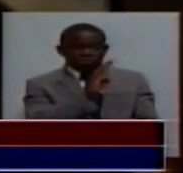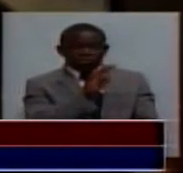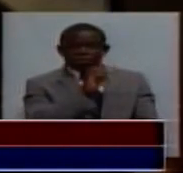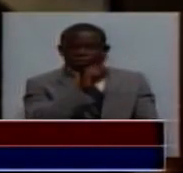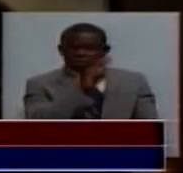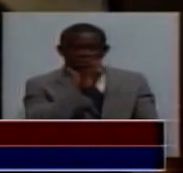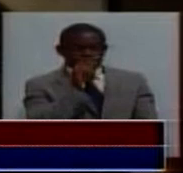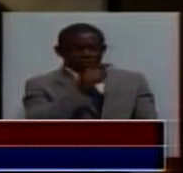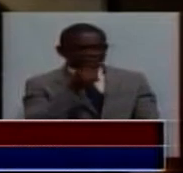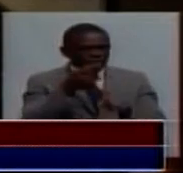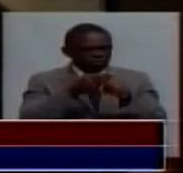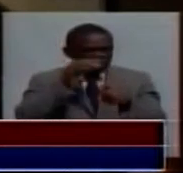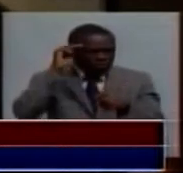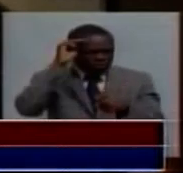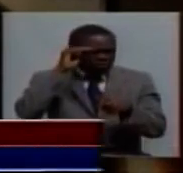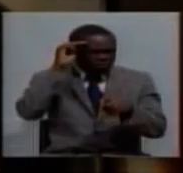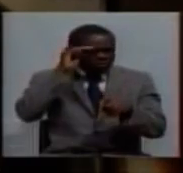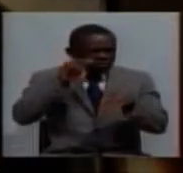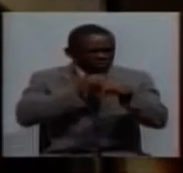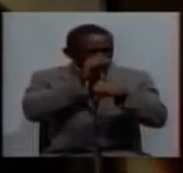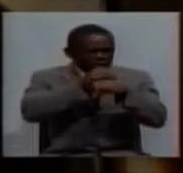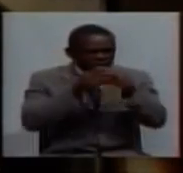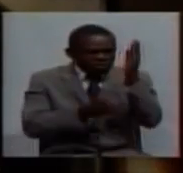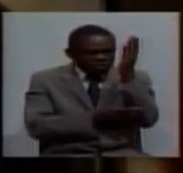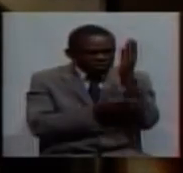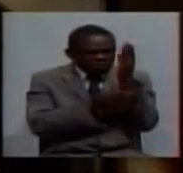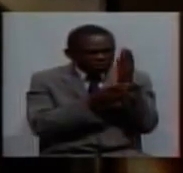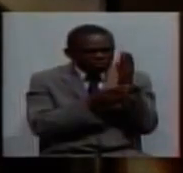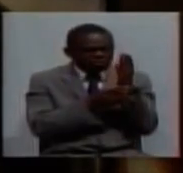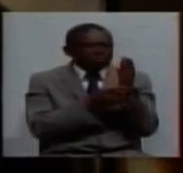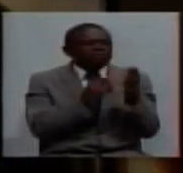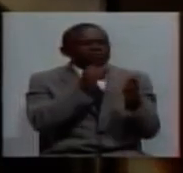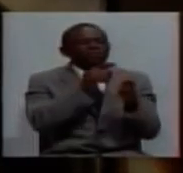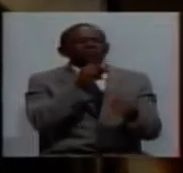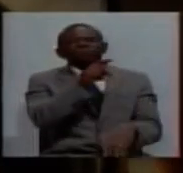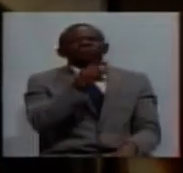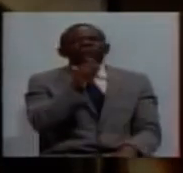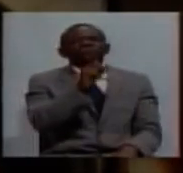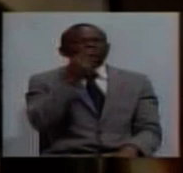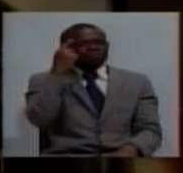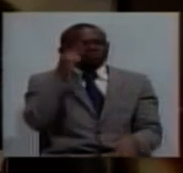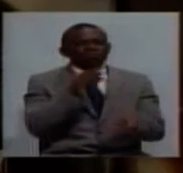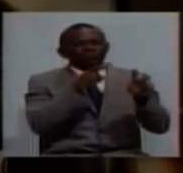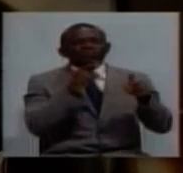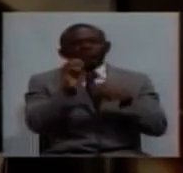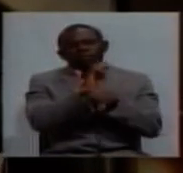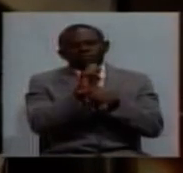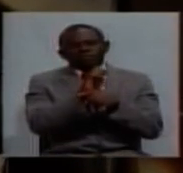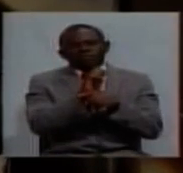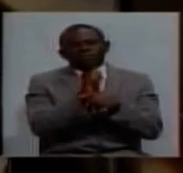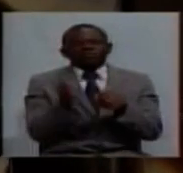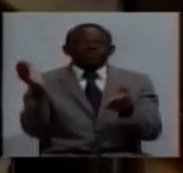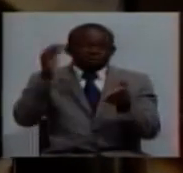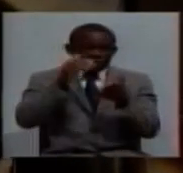the PS Monitoring and Evaluation Ministry of National Development Planning. And until we meet on